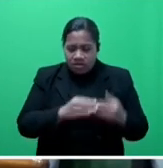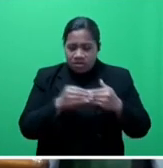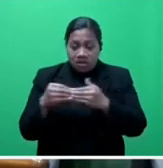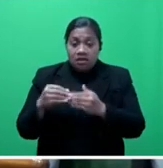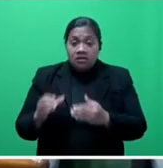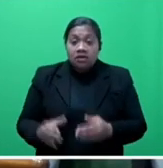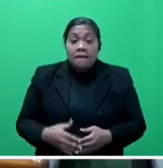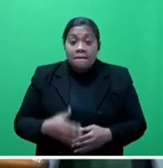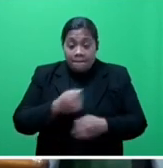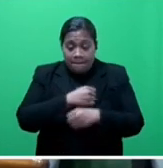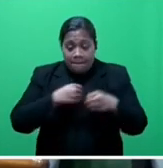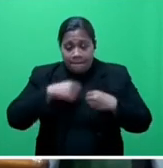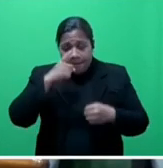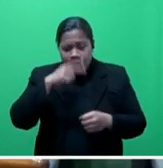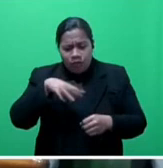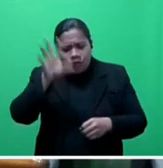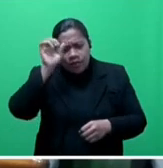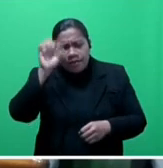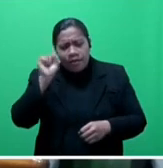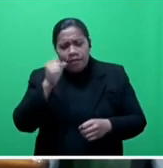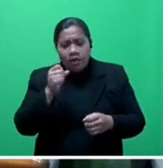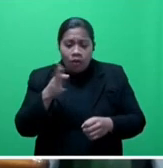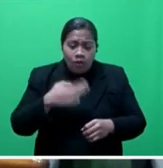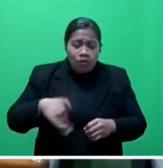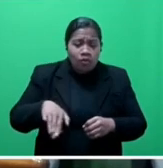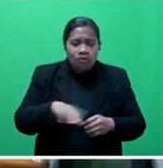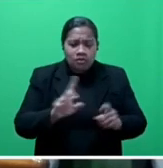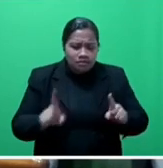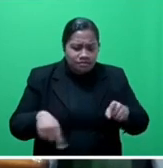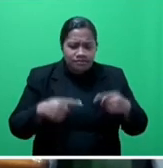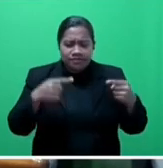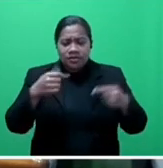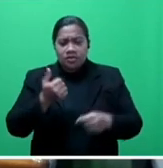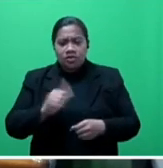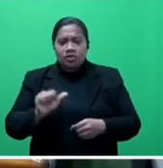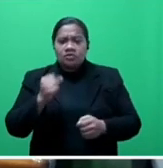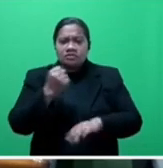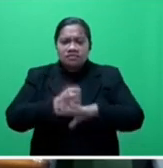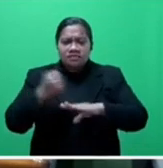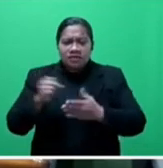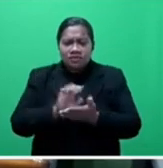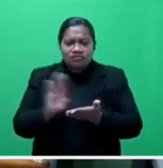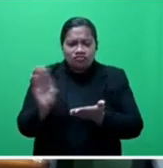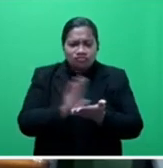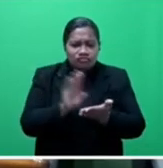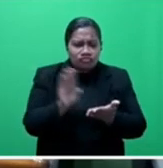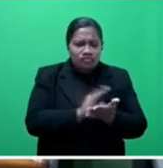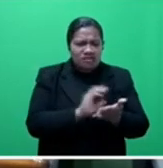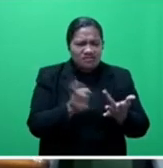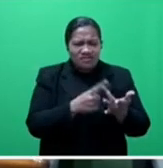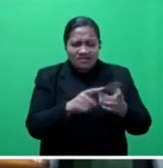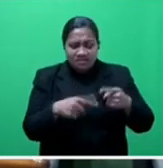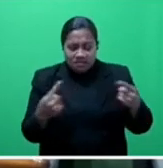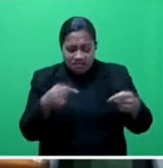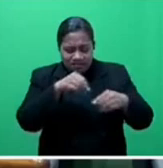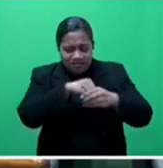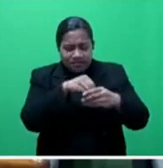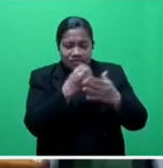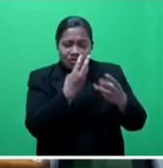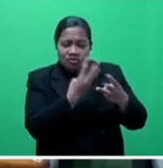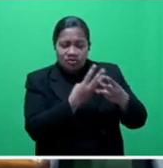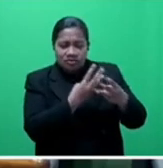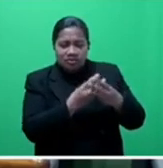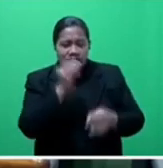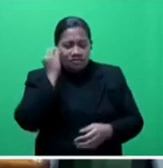result, all the arguments on the use of government grant and the many other evils in SODELPA, where the constitution of the party